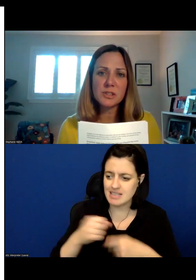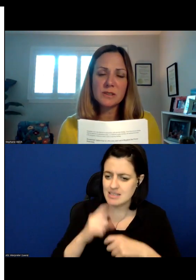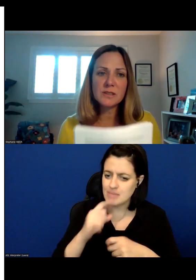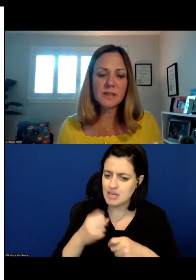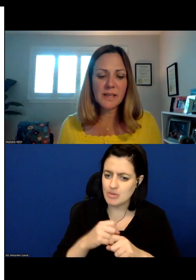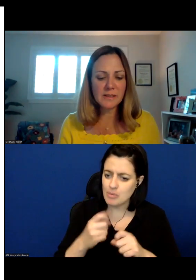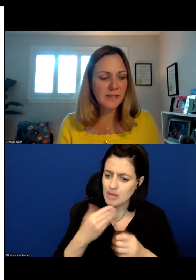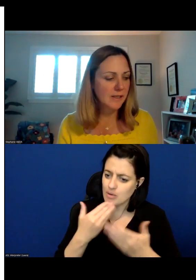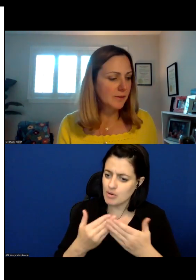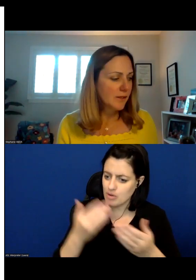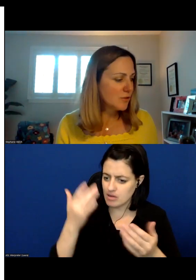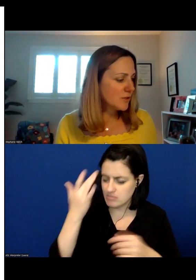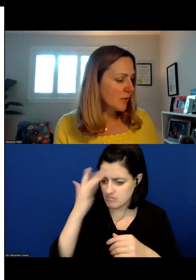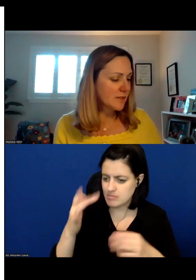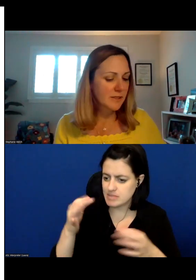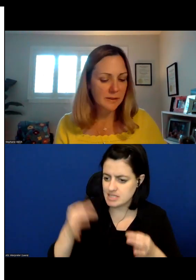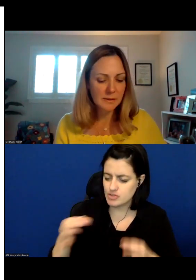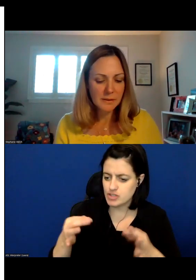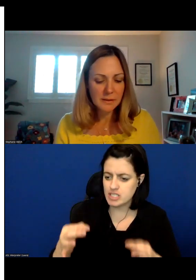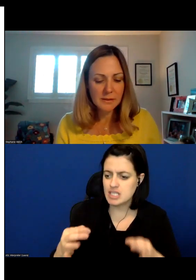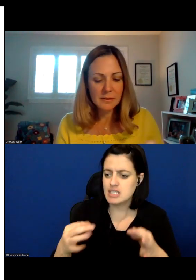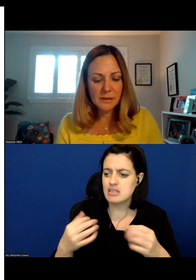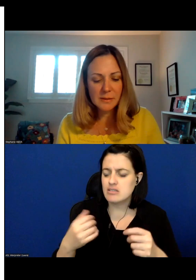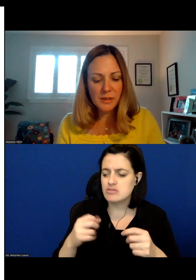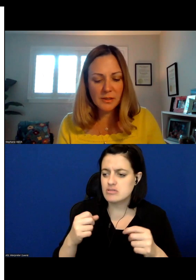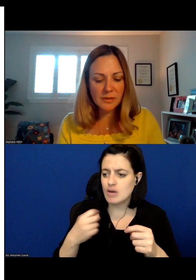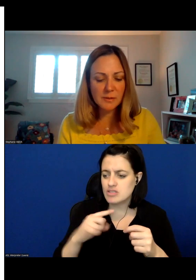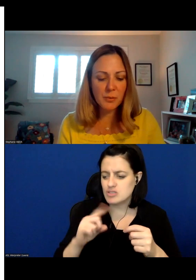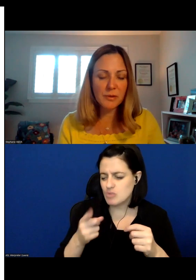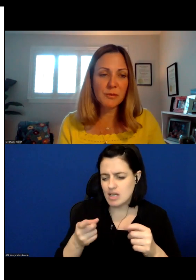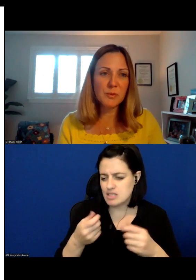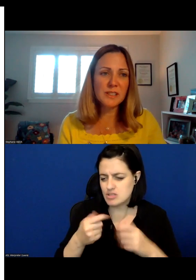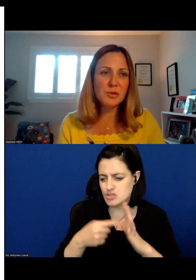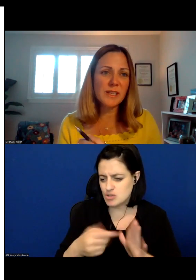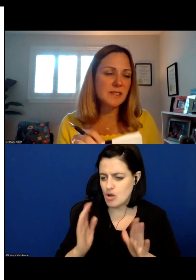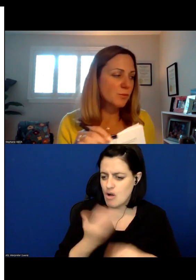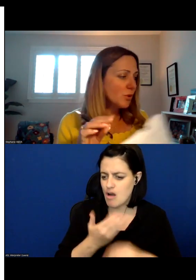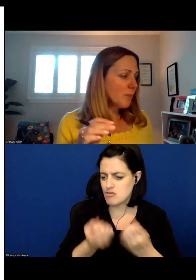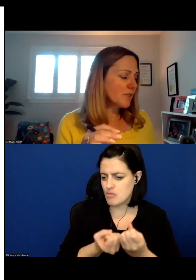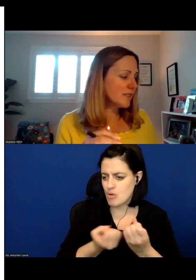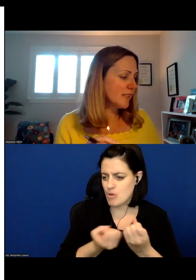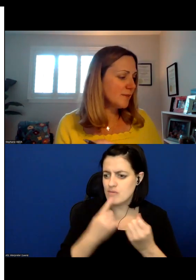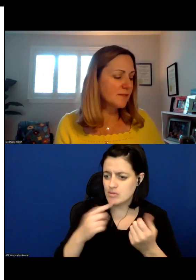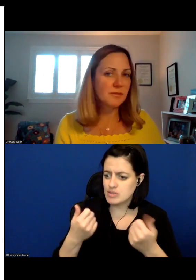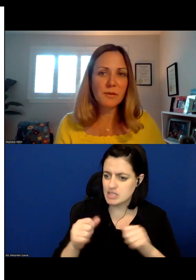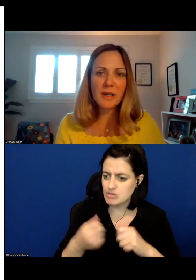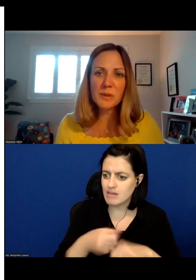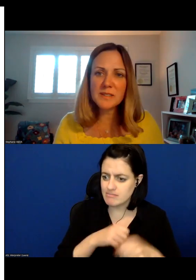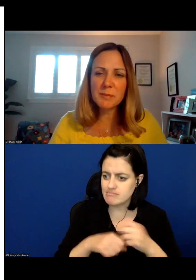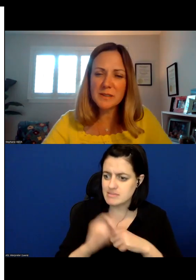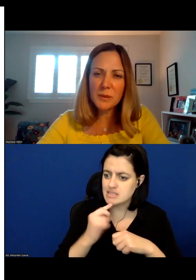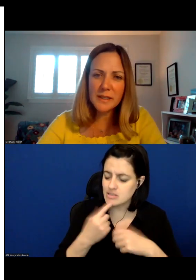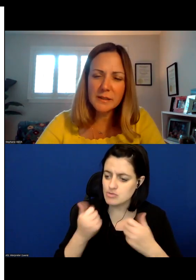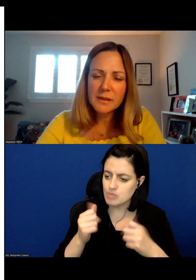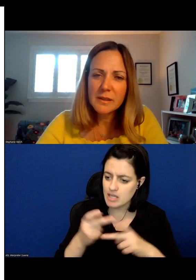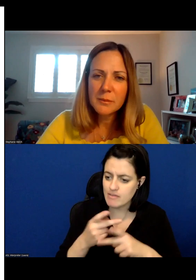informed decisions. And just wanted to express our support for really trying to roll up our sleeves and figure out what's